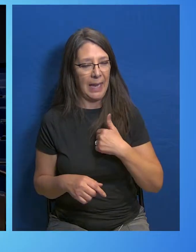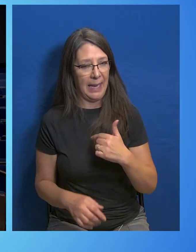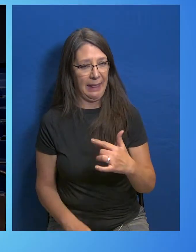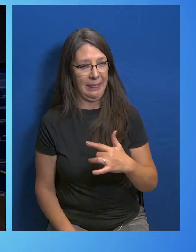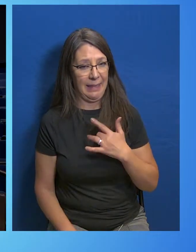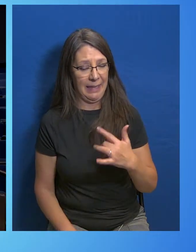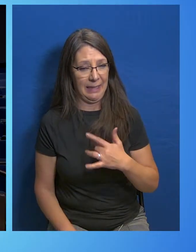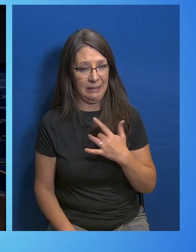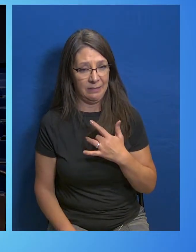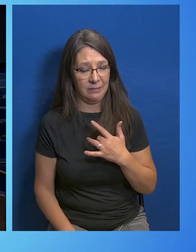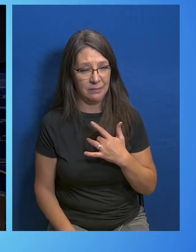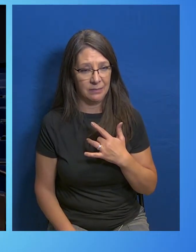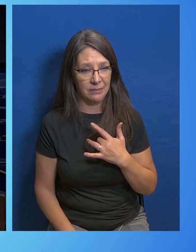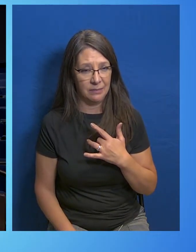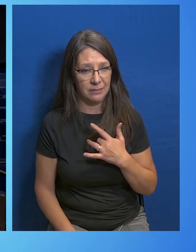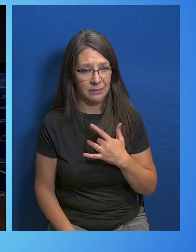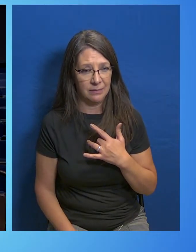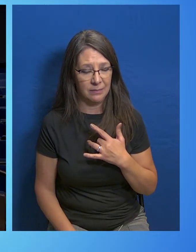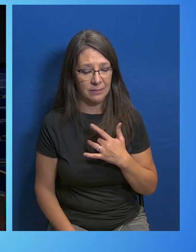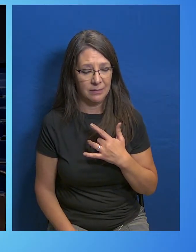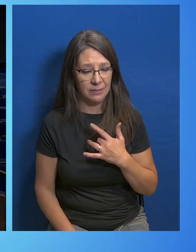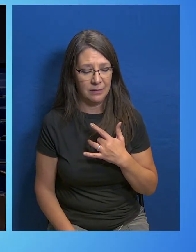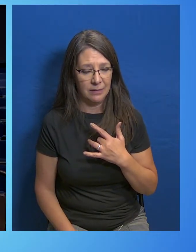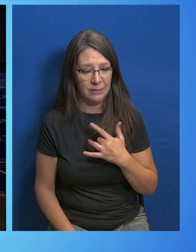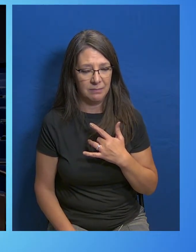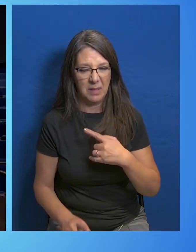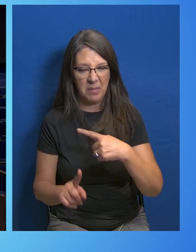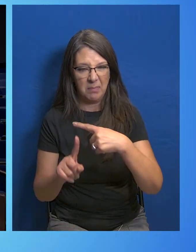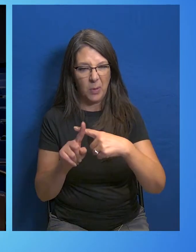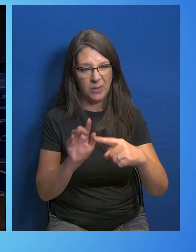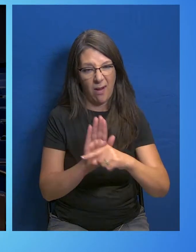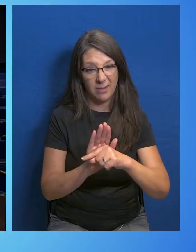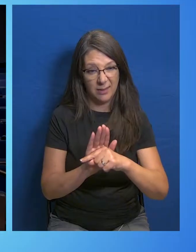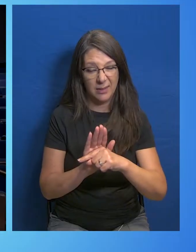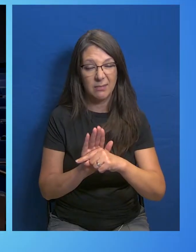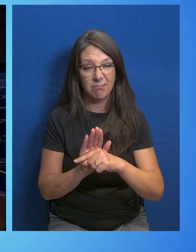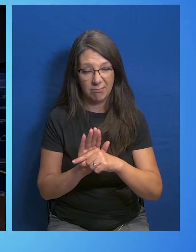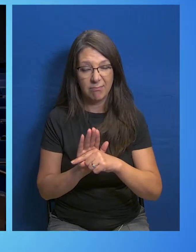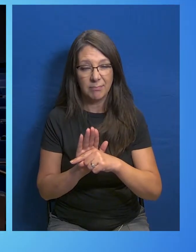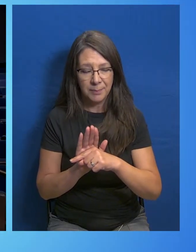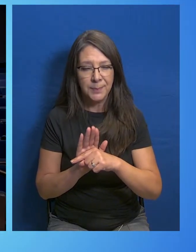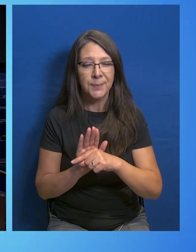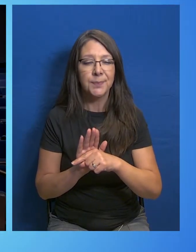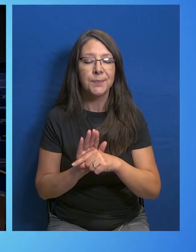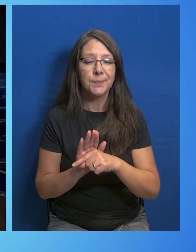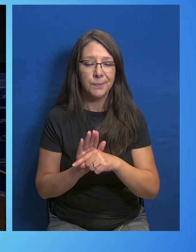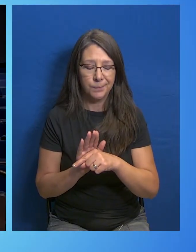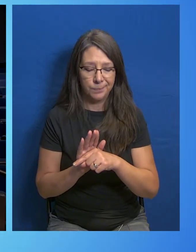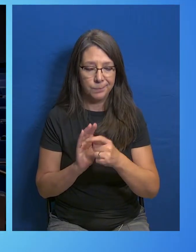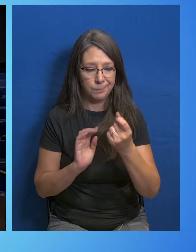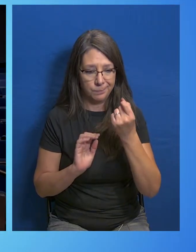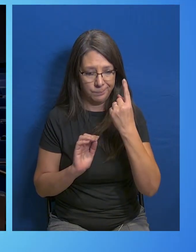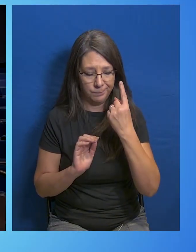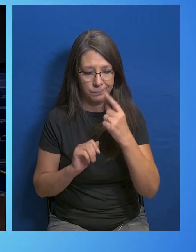think that there's pros and cons. That having been